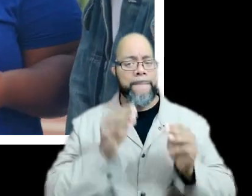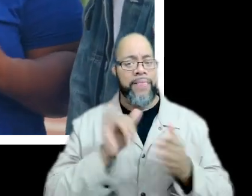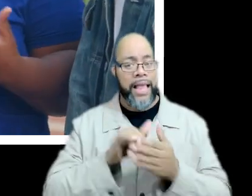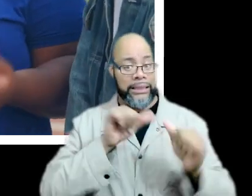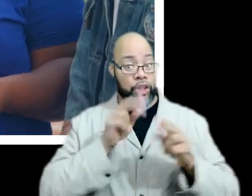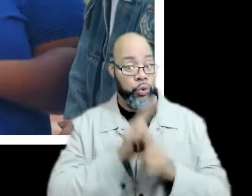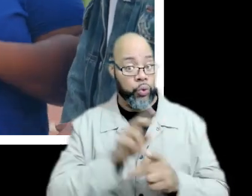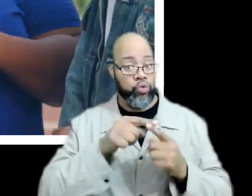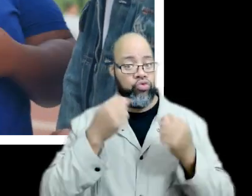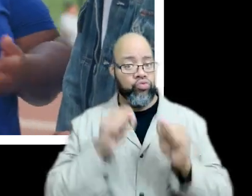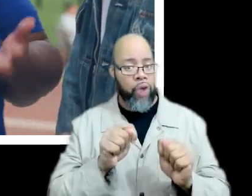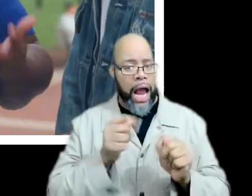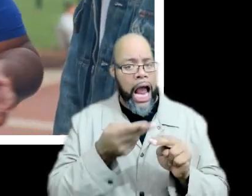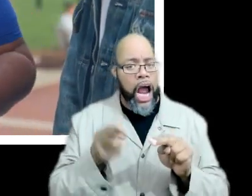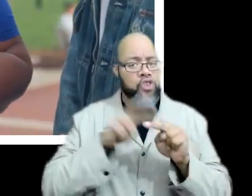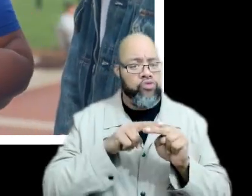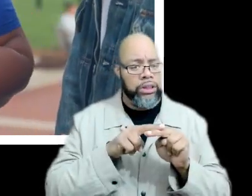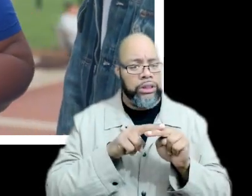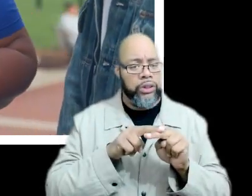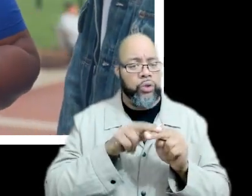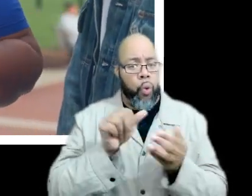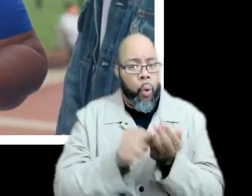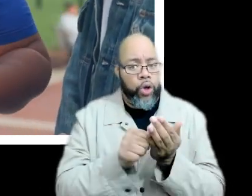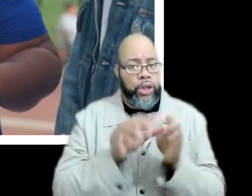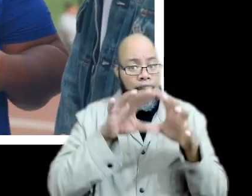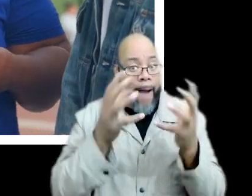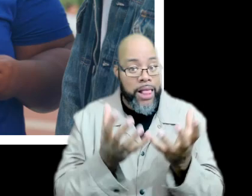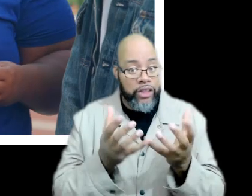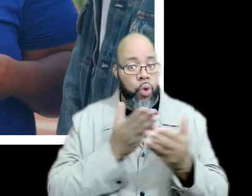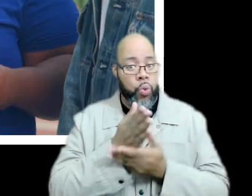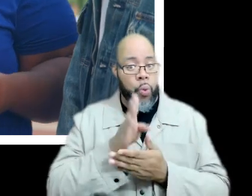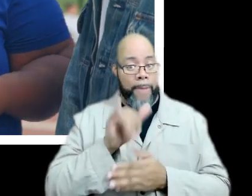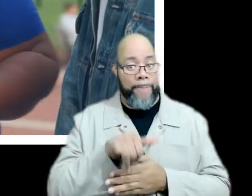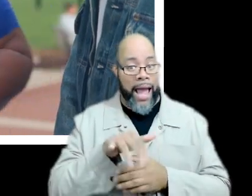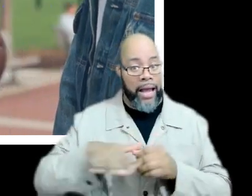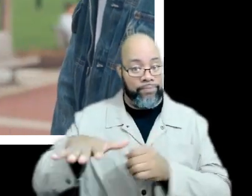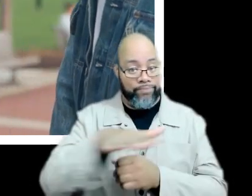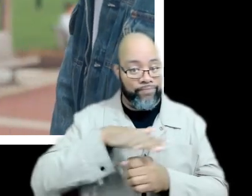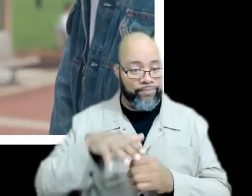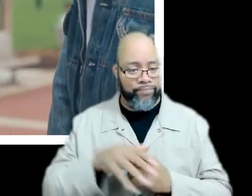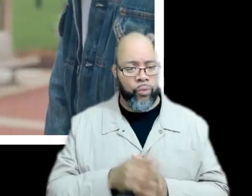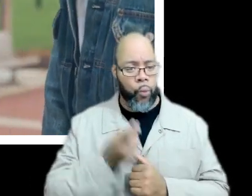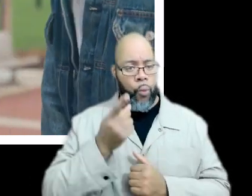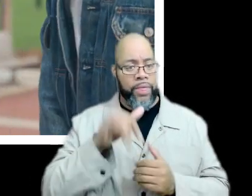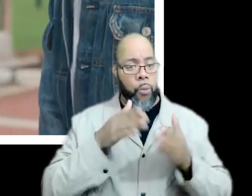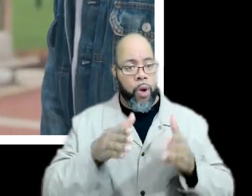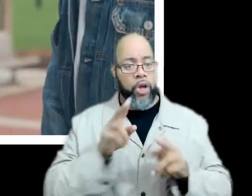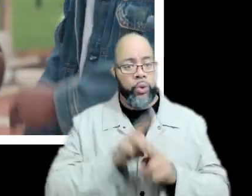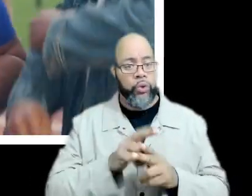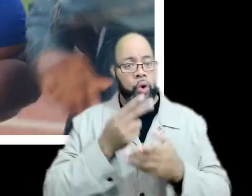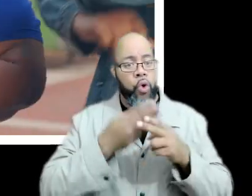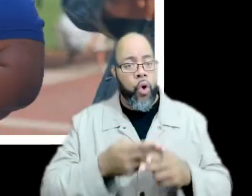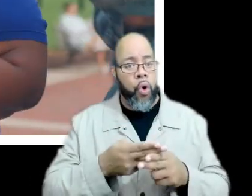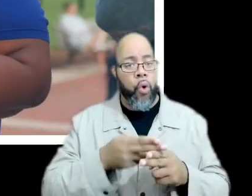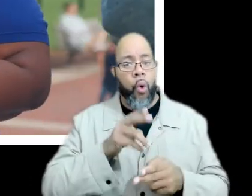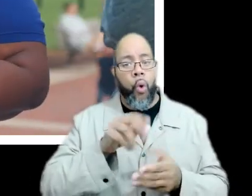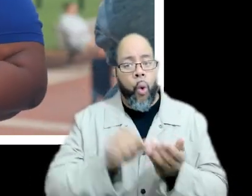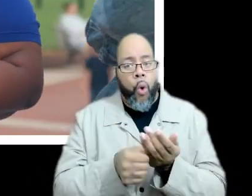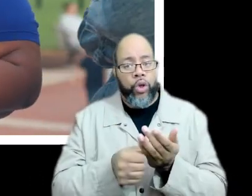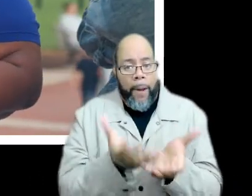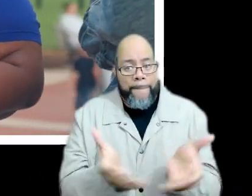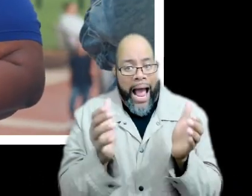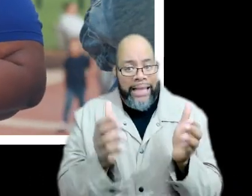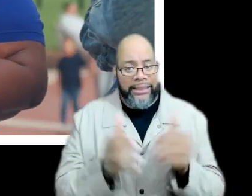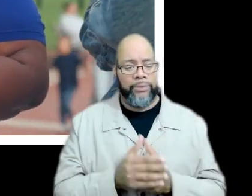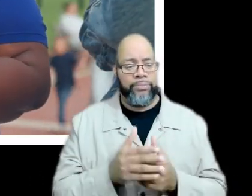methods that scientists use to try to increase oyster populations throughout the bay. One of these ways is using what we like to call oyster